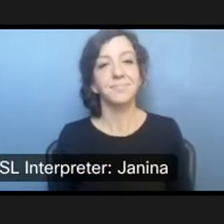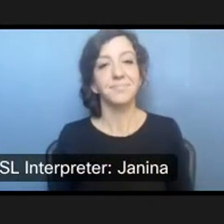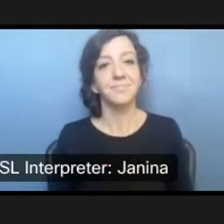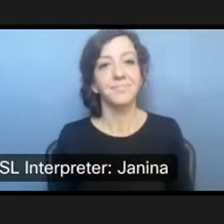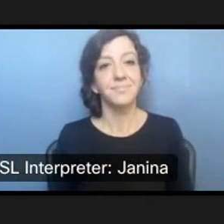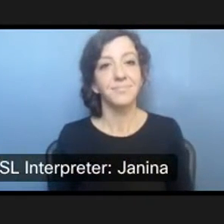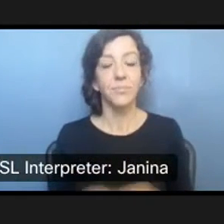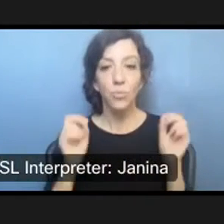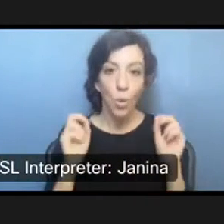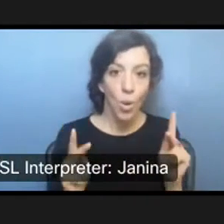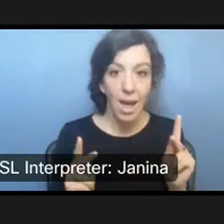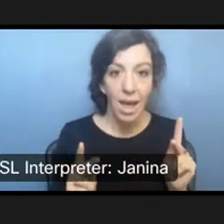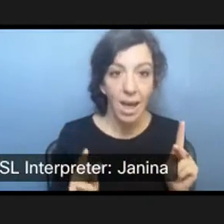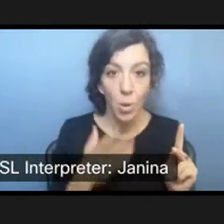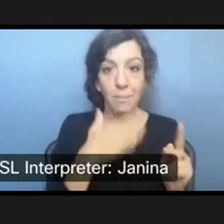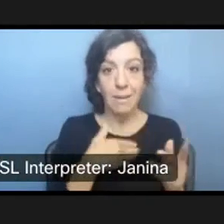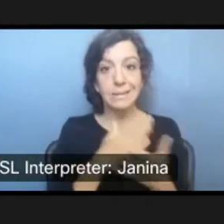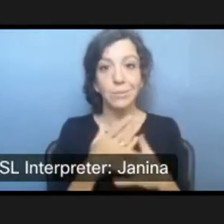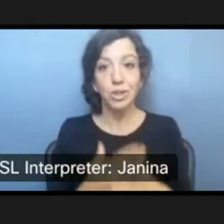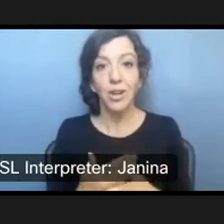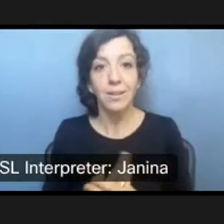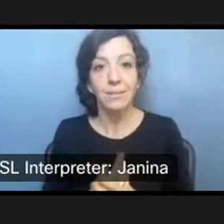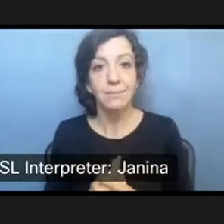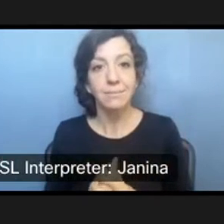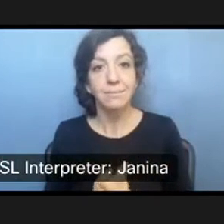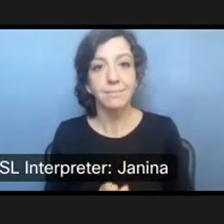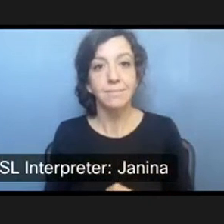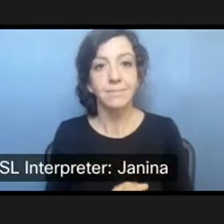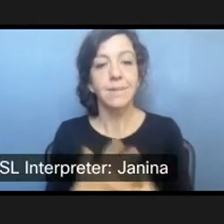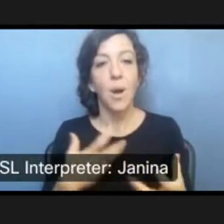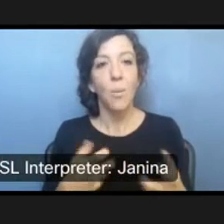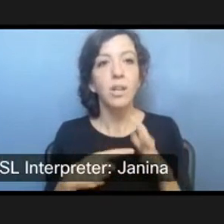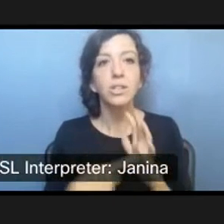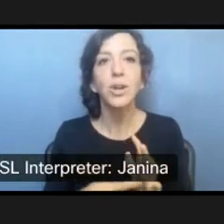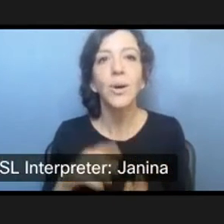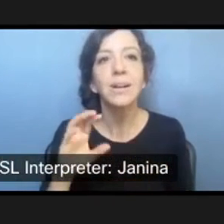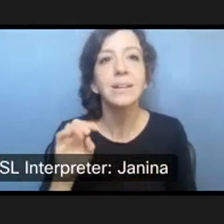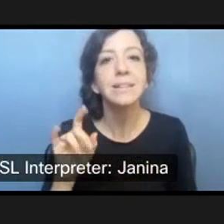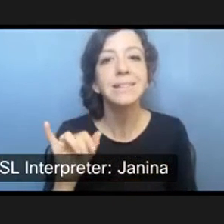Alrighty, I want to do, oops, I stopped sharing right when I wanted to share Cindy Lay's stuff again.